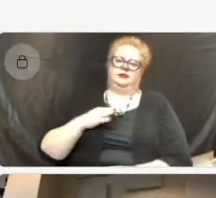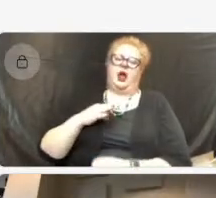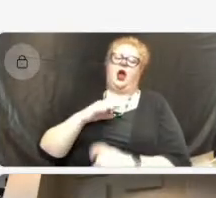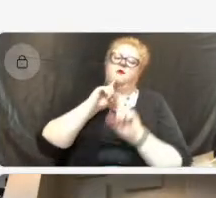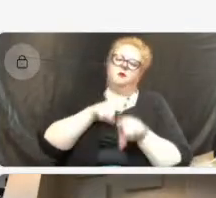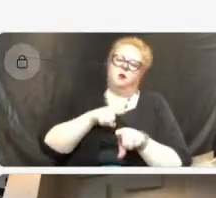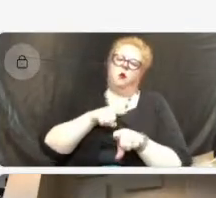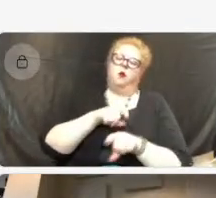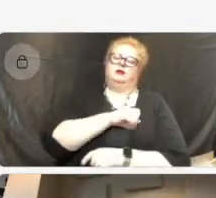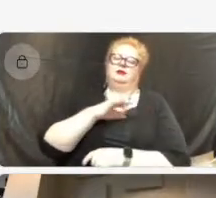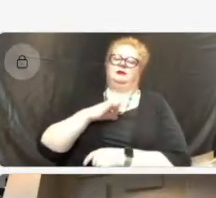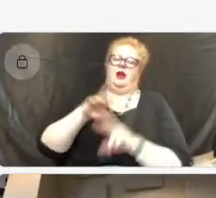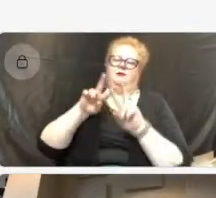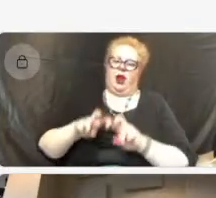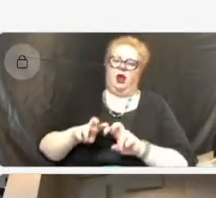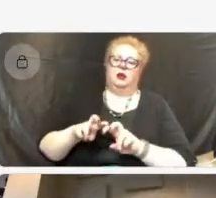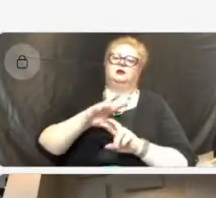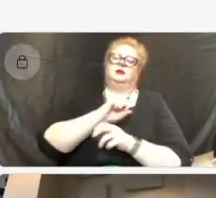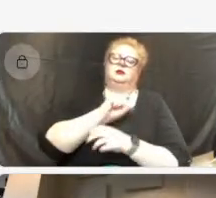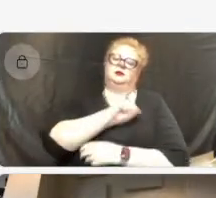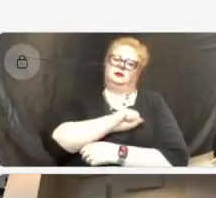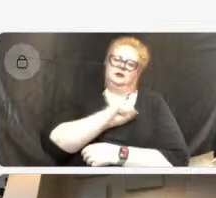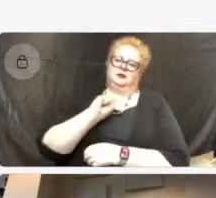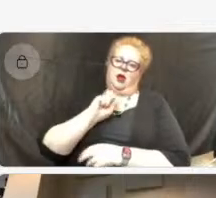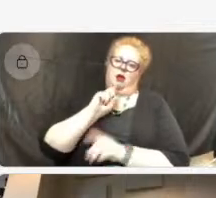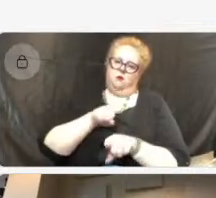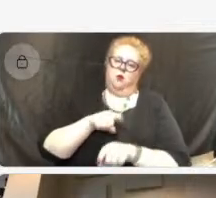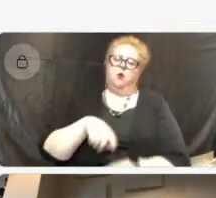agenda staff report. Item 12,